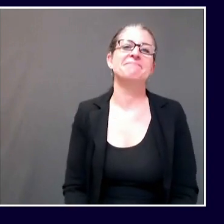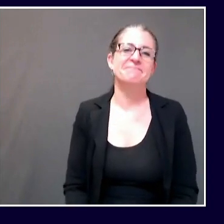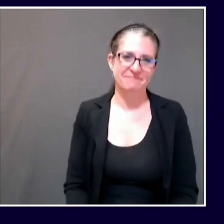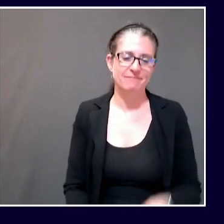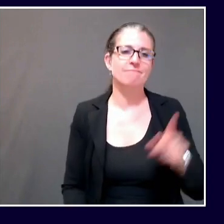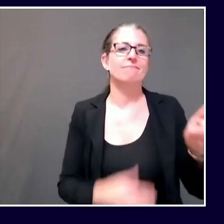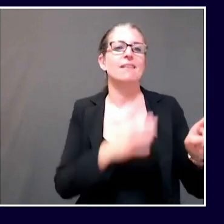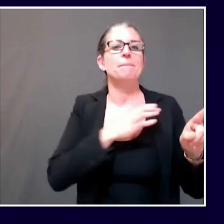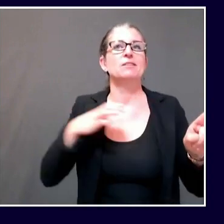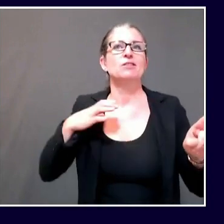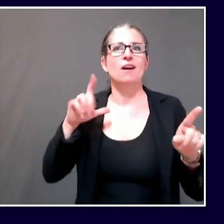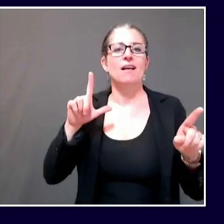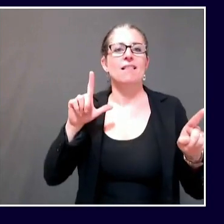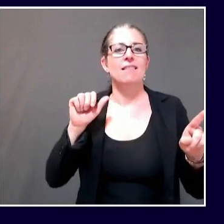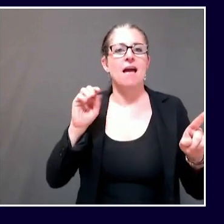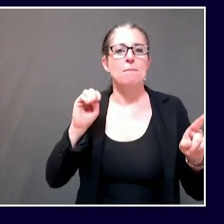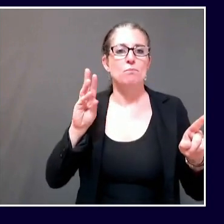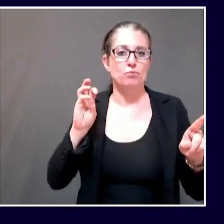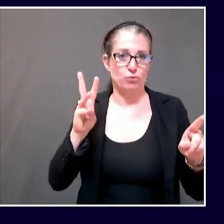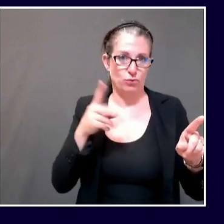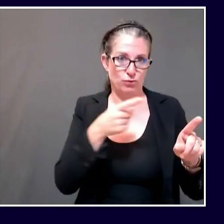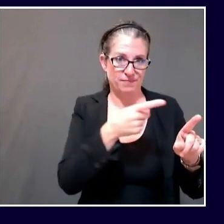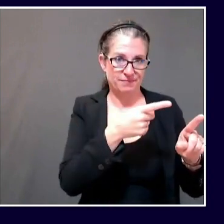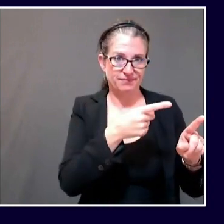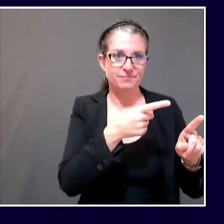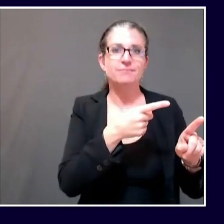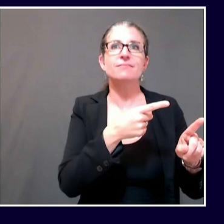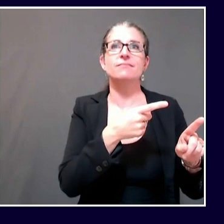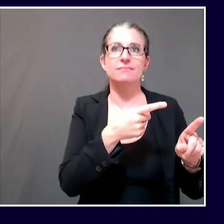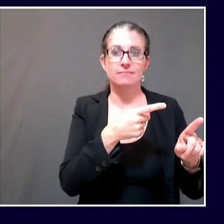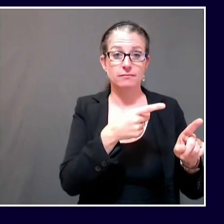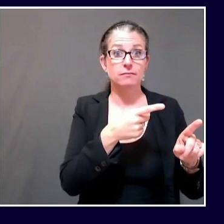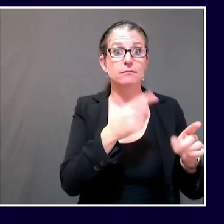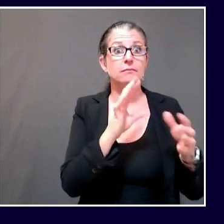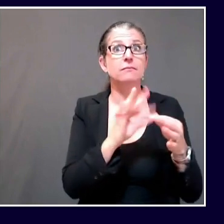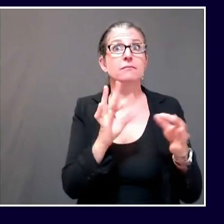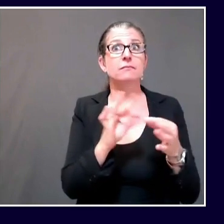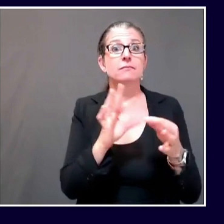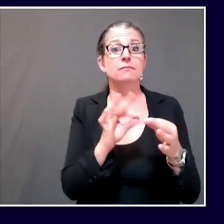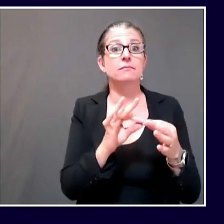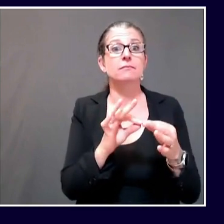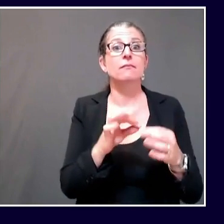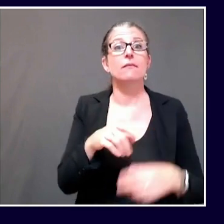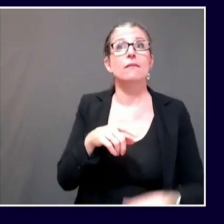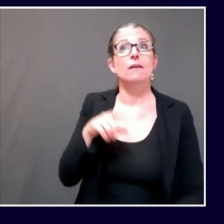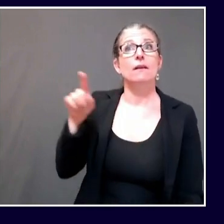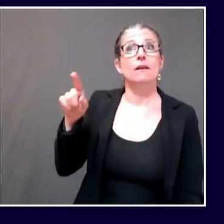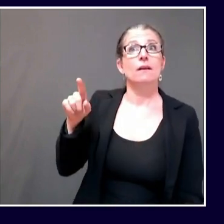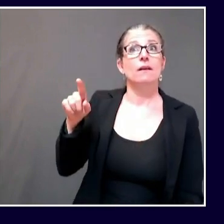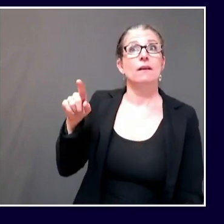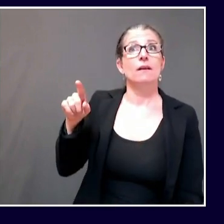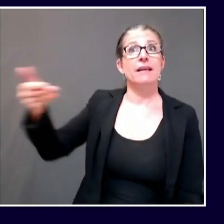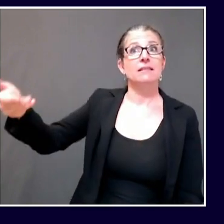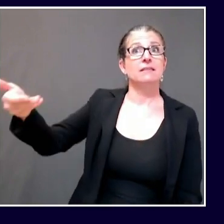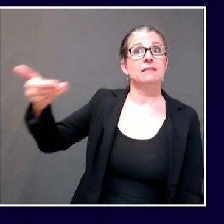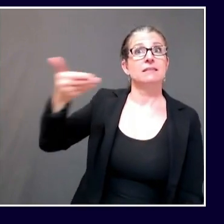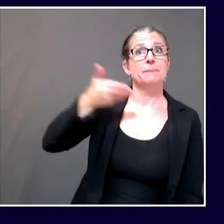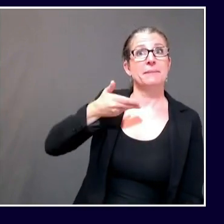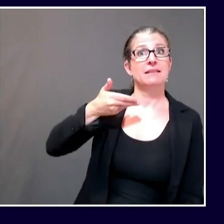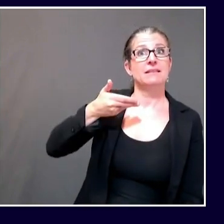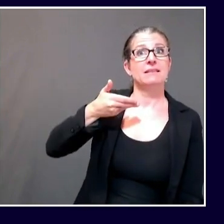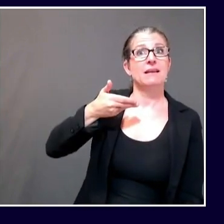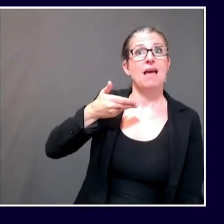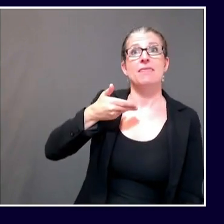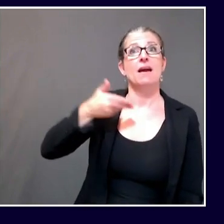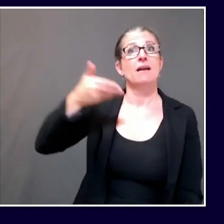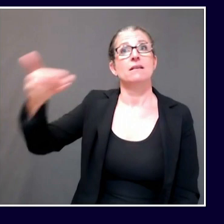at a revisit to the Big Moose Inn. Can you say what those were and when that happened? My understanding,